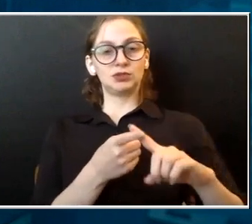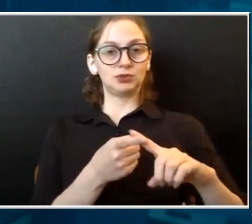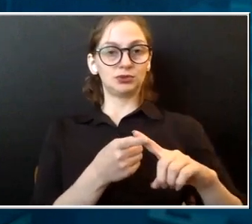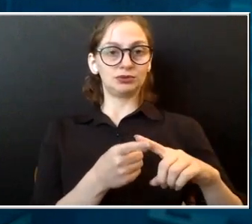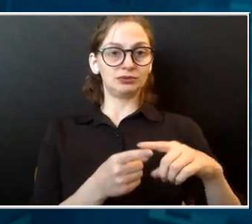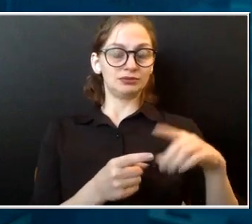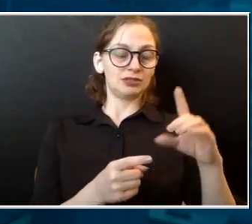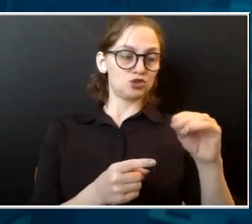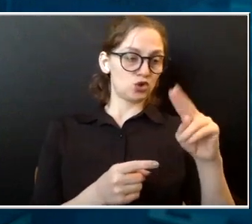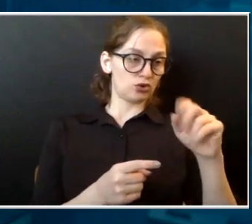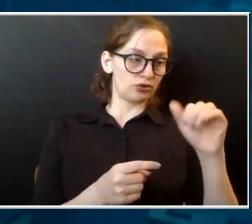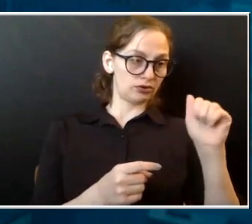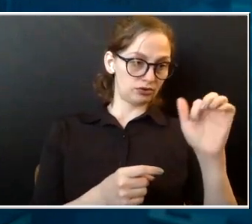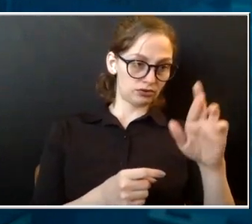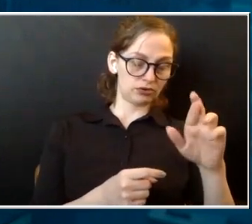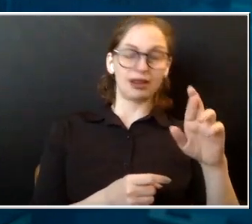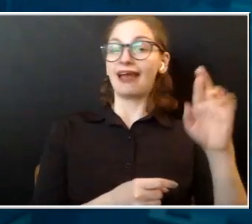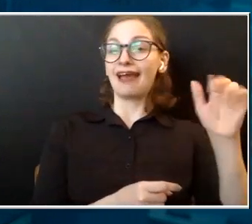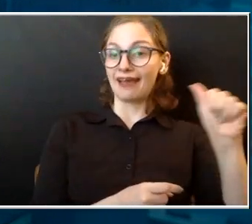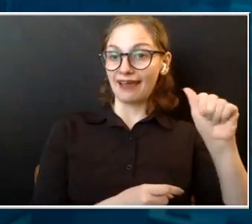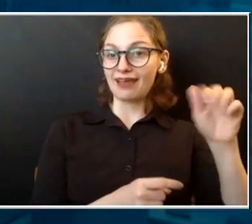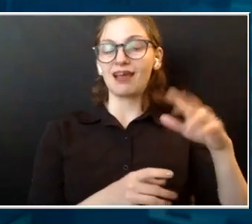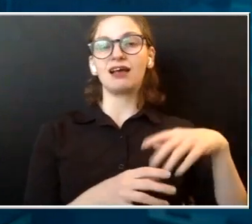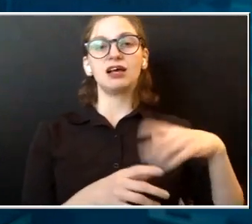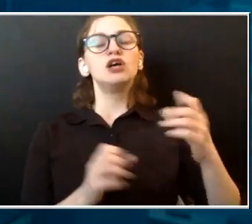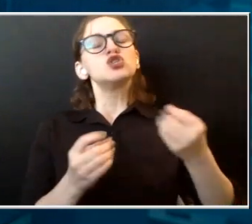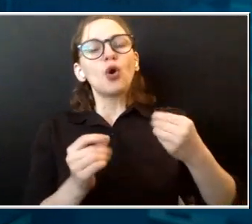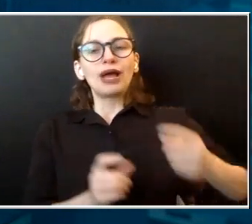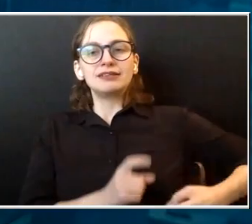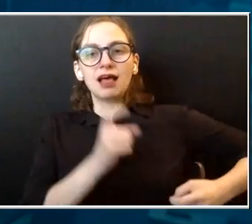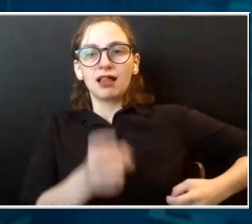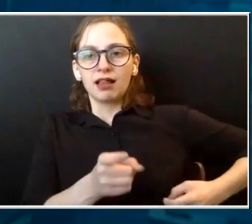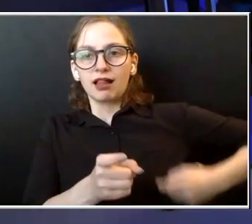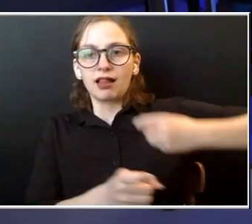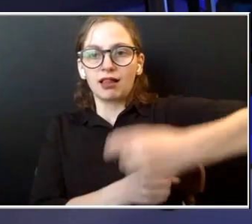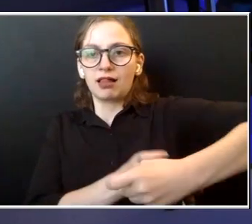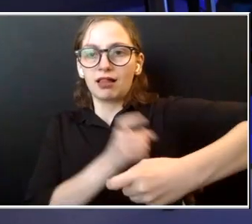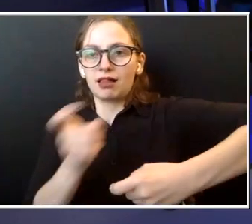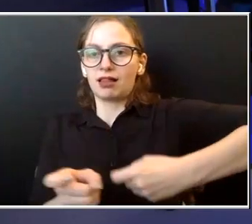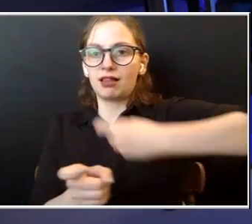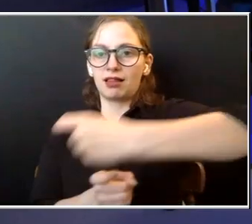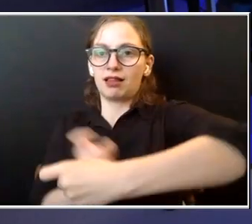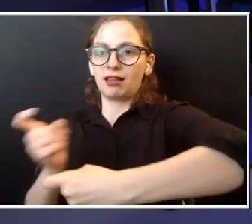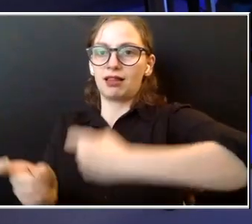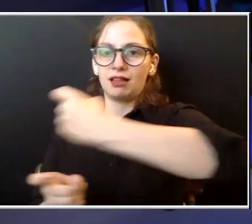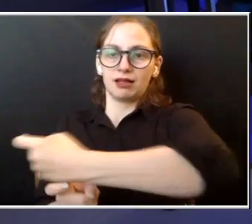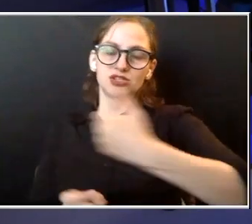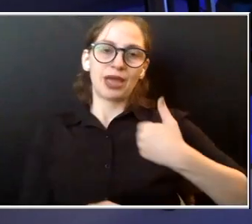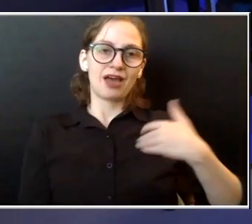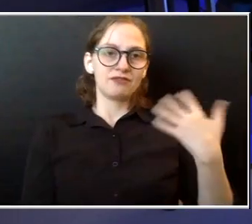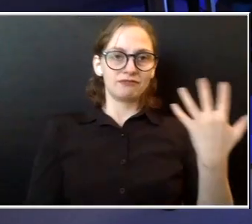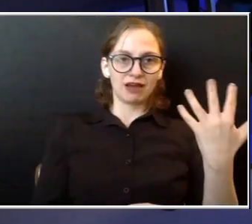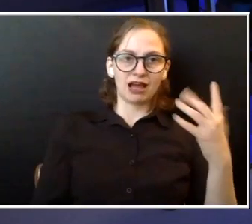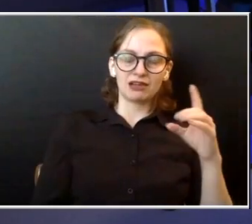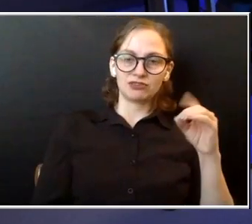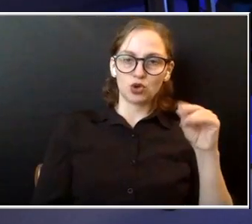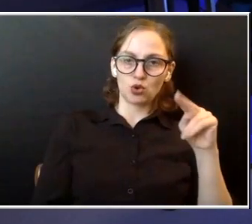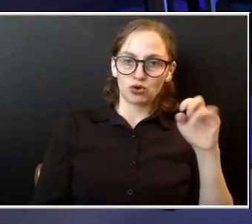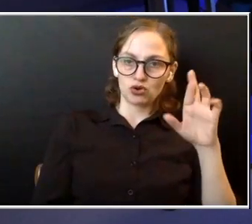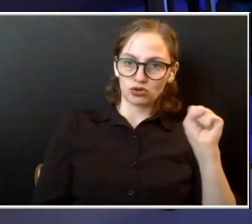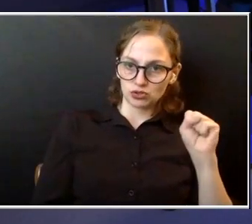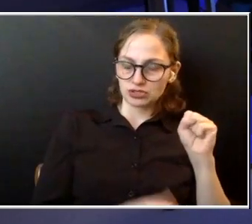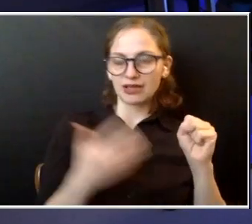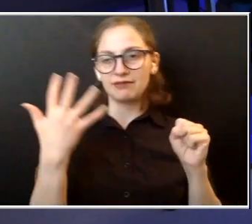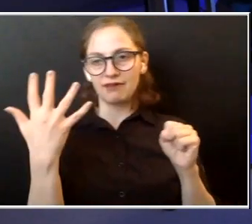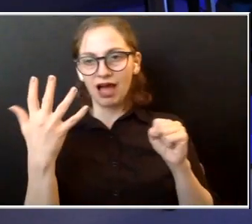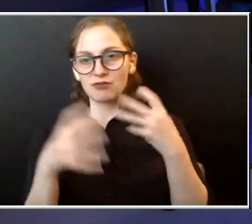we've actually done a chain here of 10, so 5 donors Holy and 5 cow. recipients. So. And they're all, it all has to do with who can be the best match for whom, but you got to have